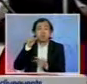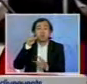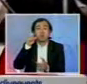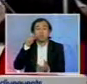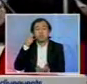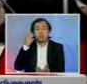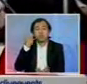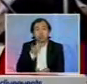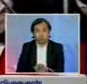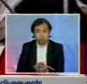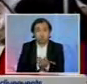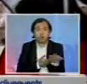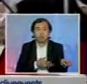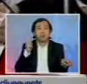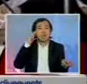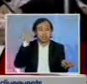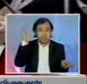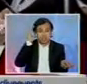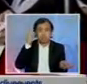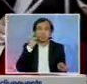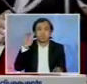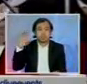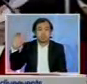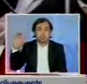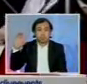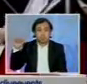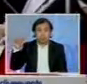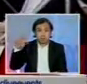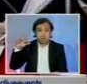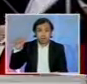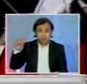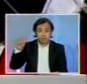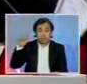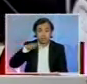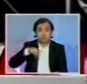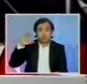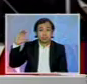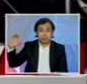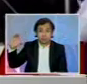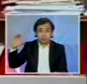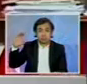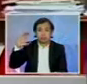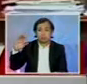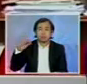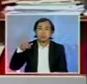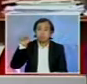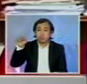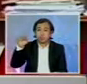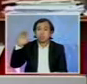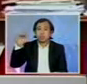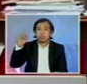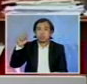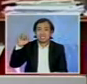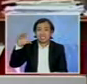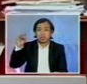In fact, his full name is Carla C., meaning Corona Castillo. Well, anyway, the question is if he